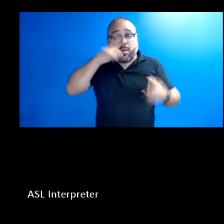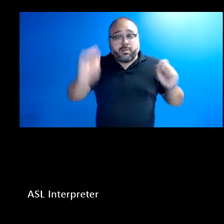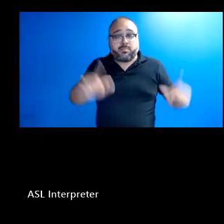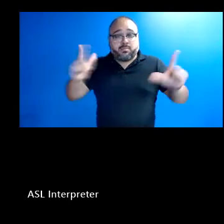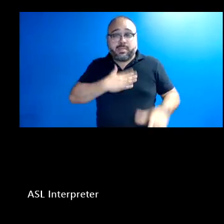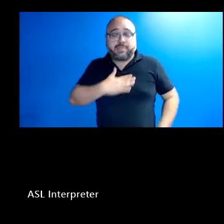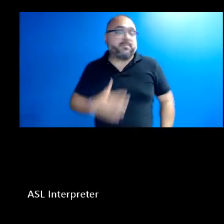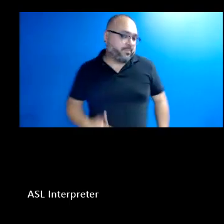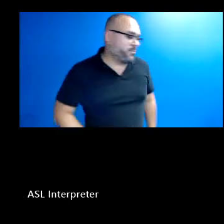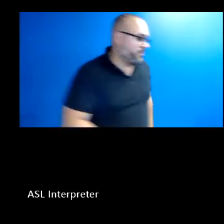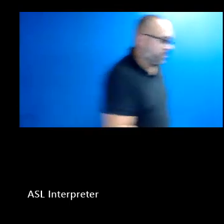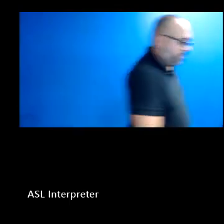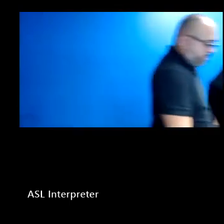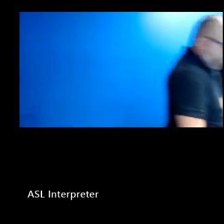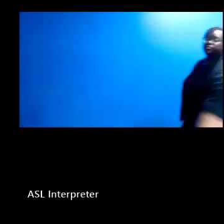please.